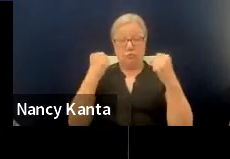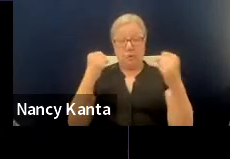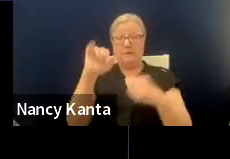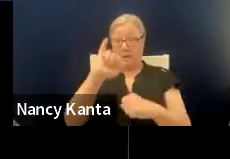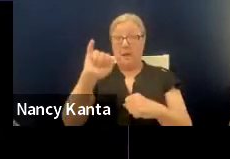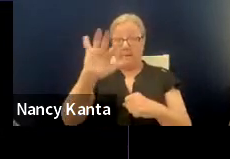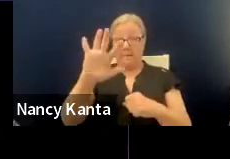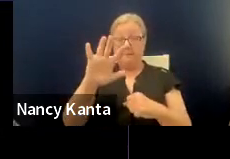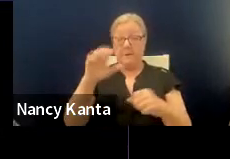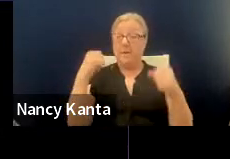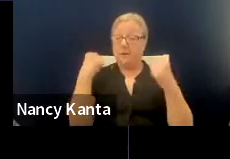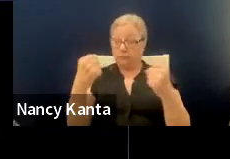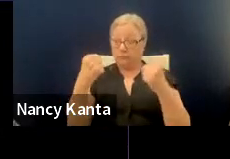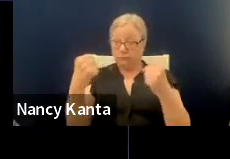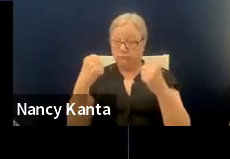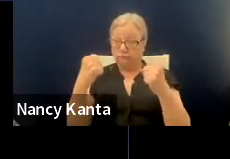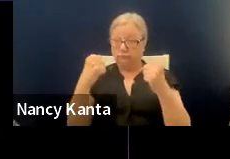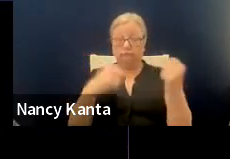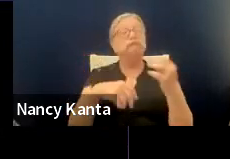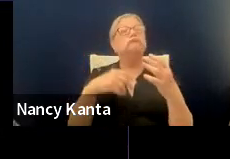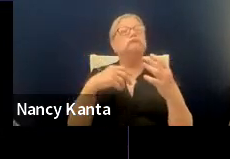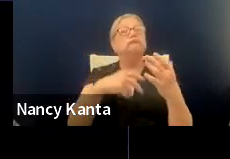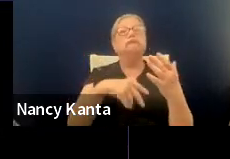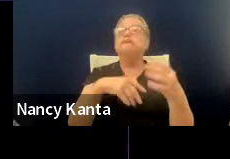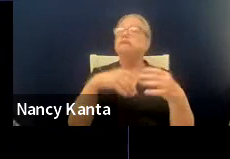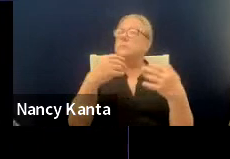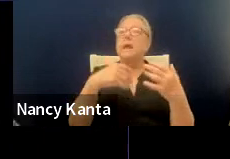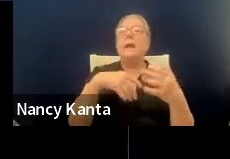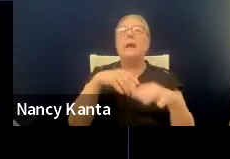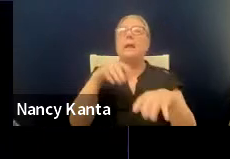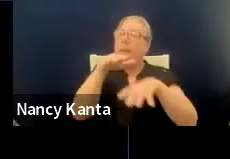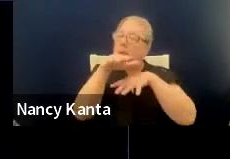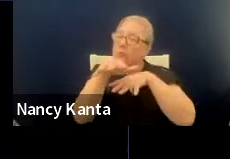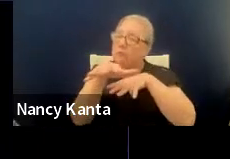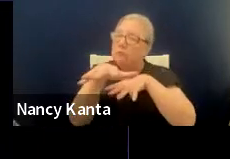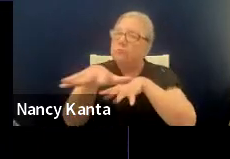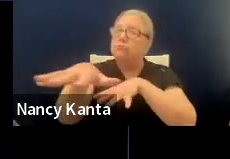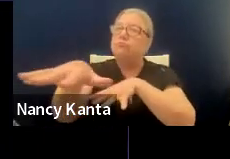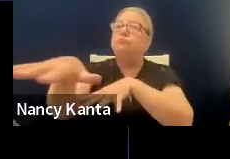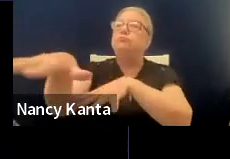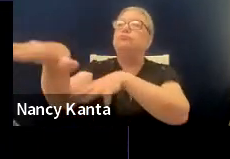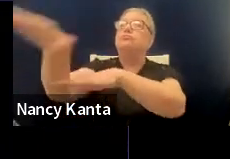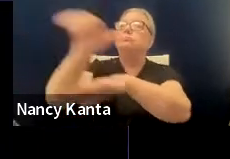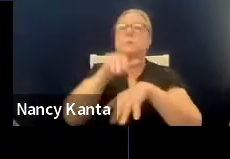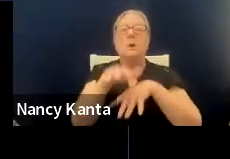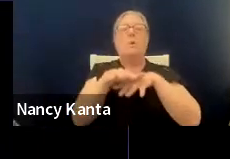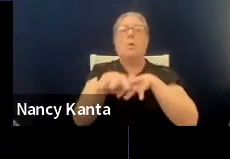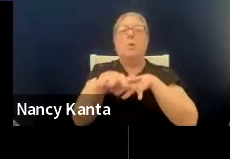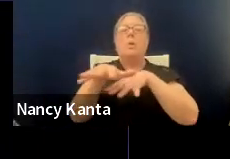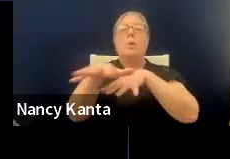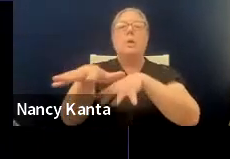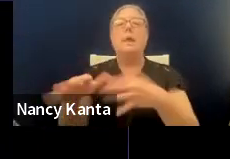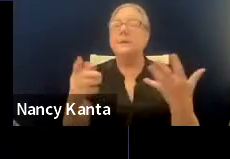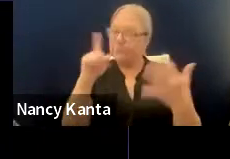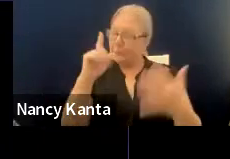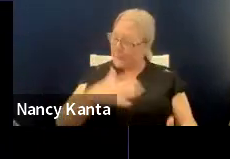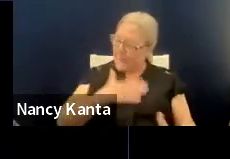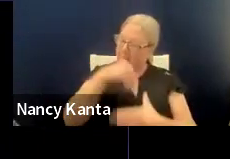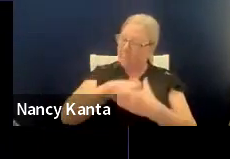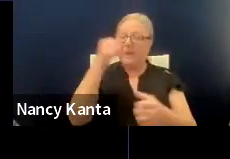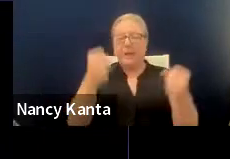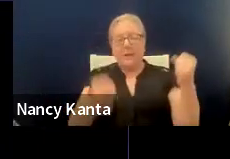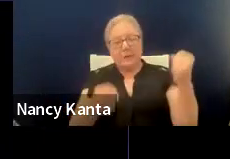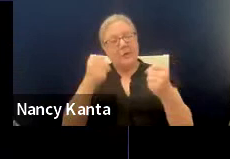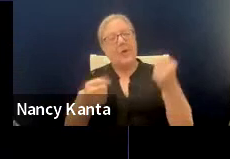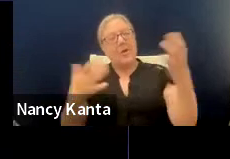I-5 and the program is working as it should, traffic should be flowing, you'll be comfortable in your car and quite happy.